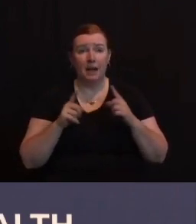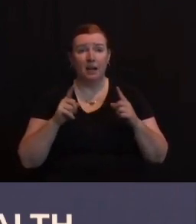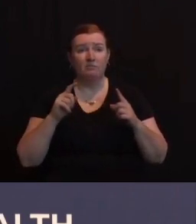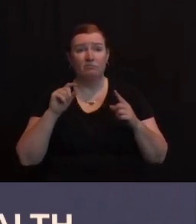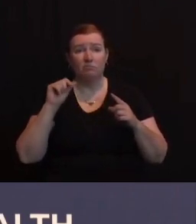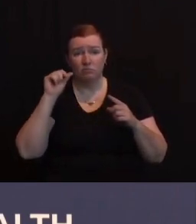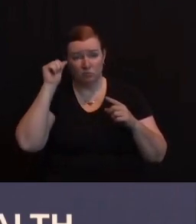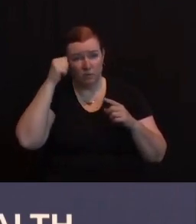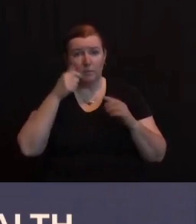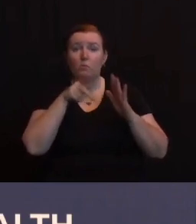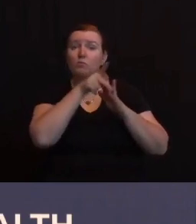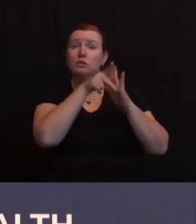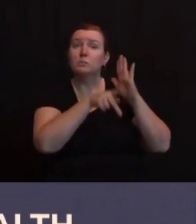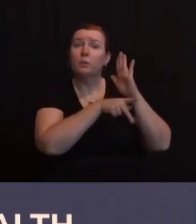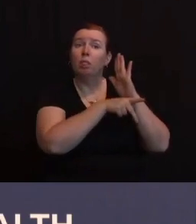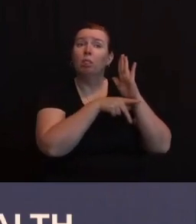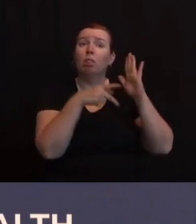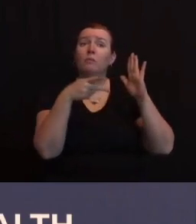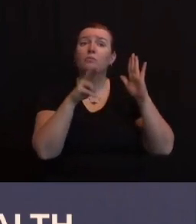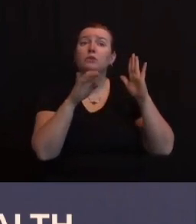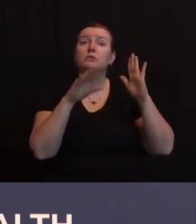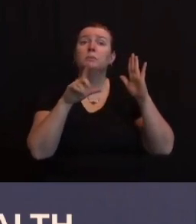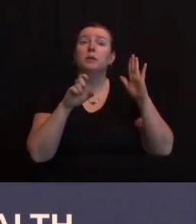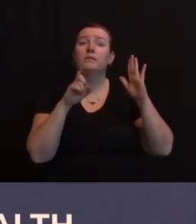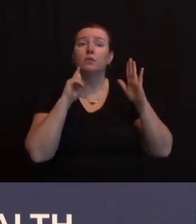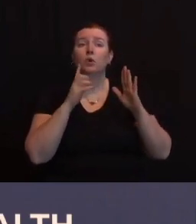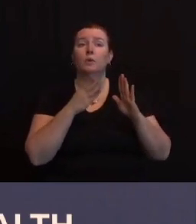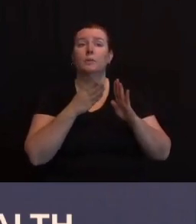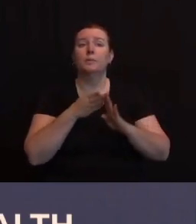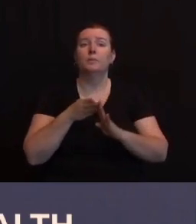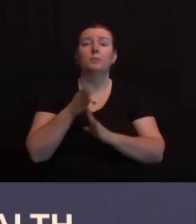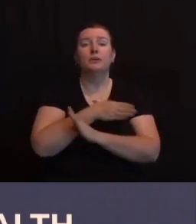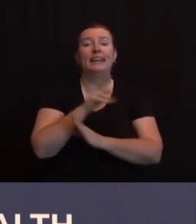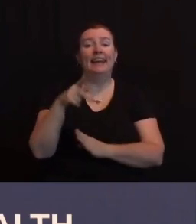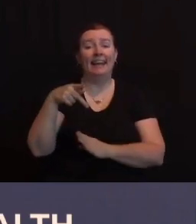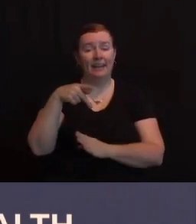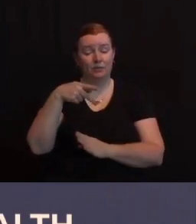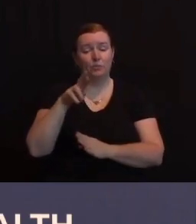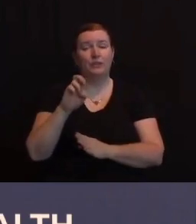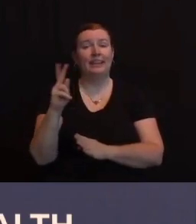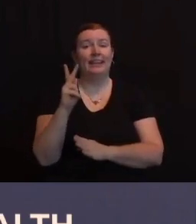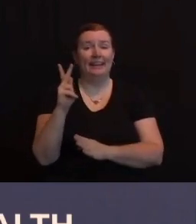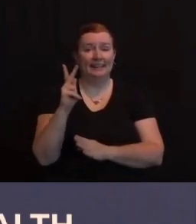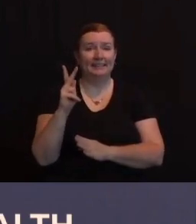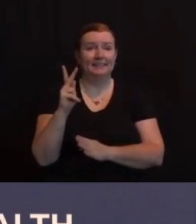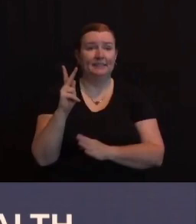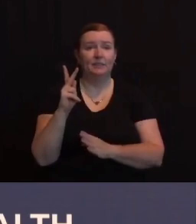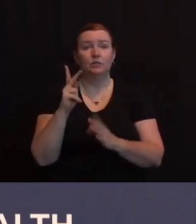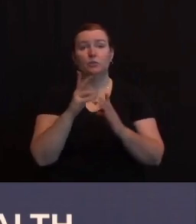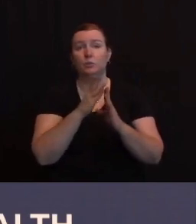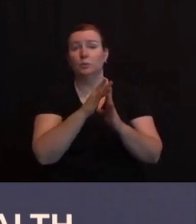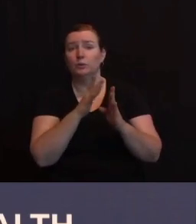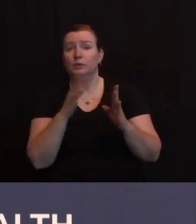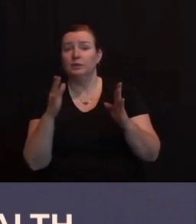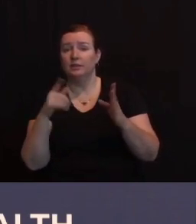pre-K through 12 that guide us are, one, let's all accept this is not going to be a normal school year. This is going to be unusual, no